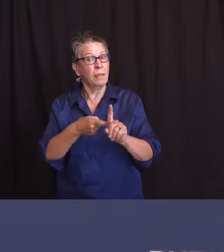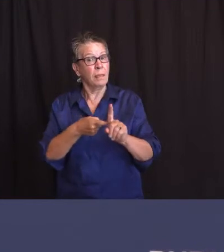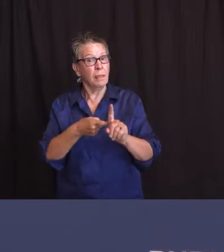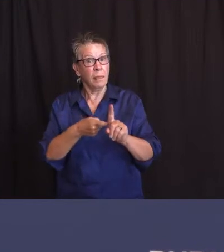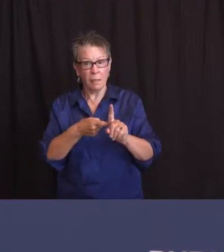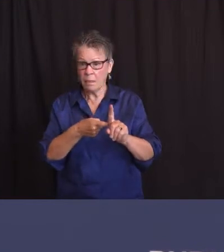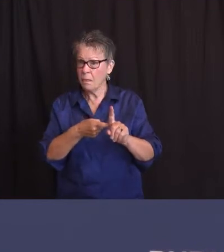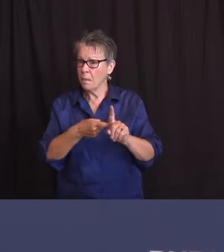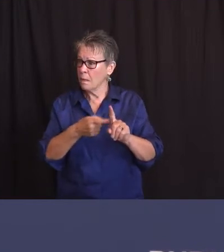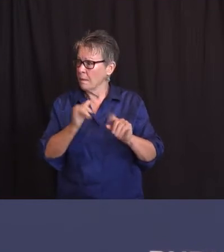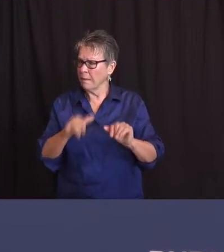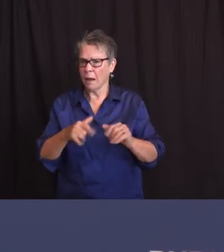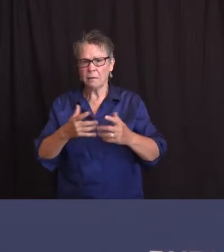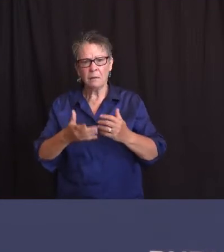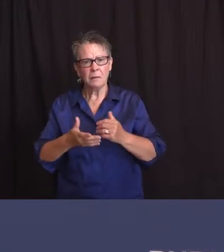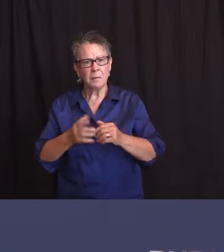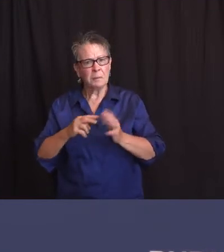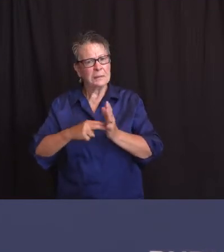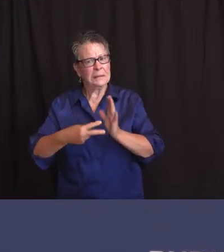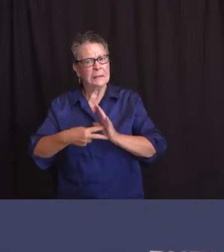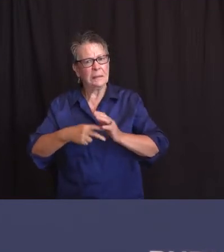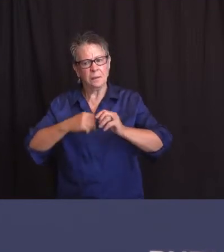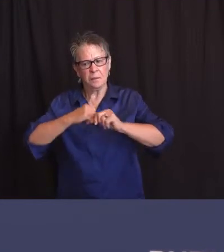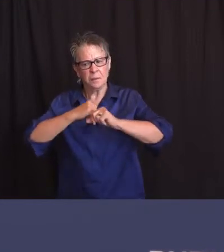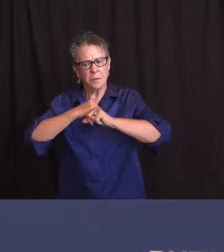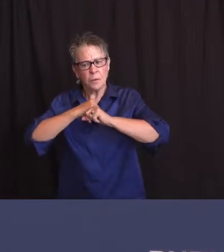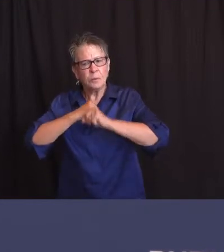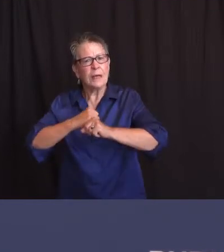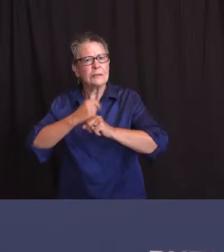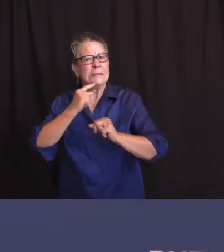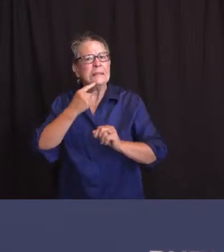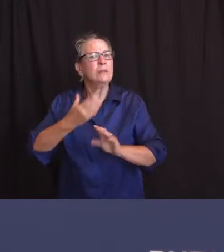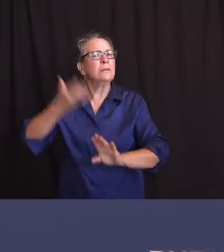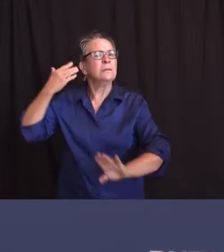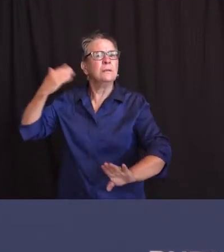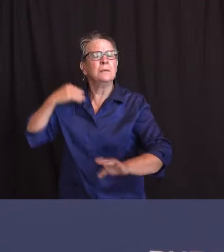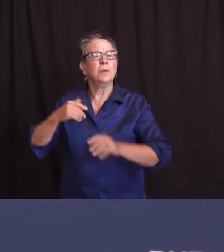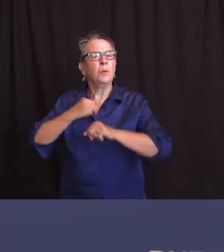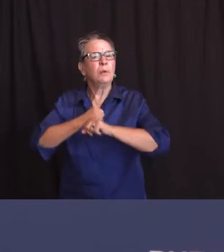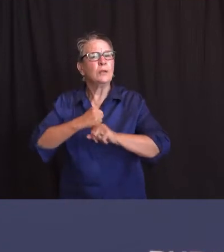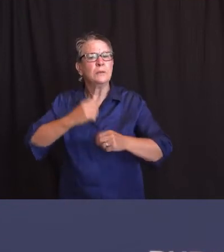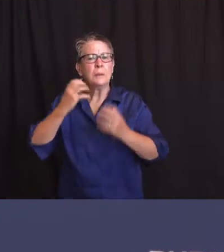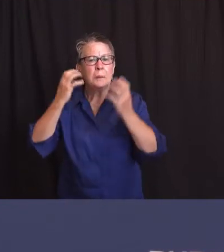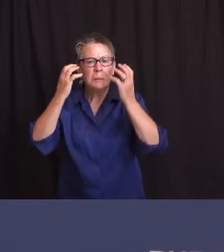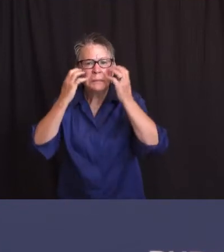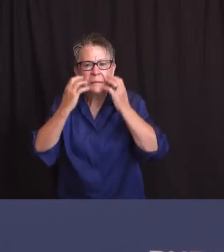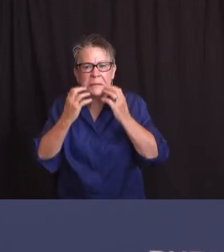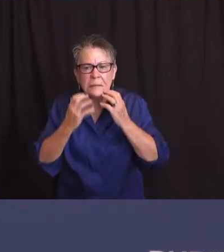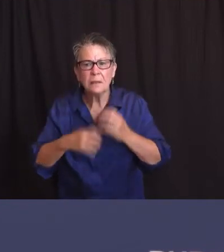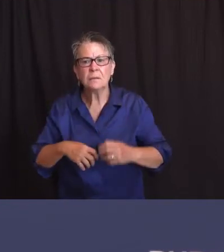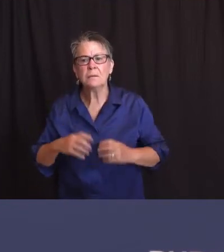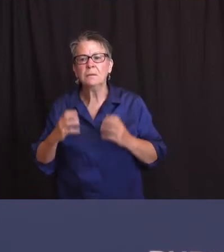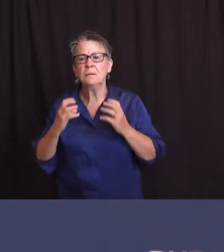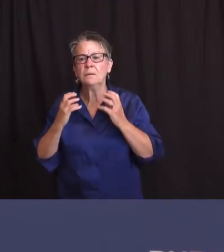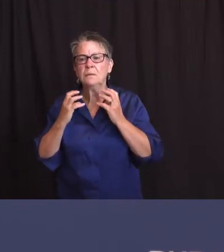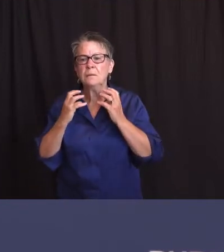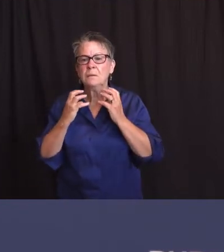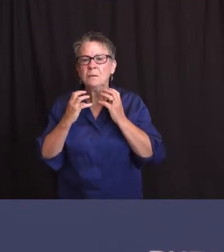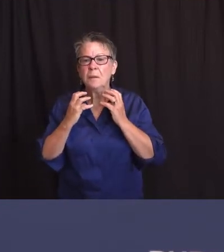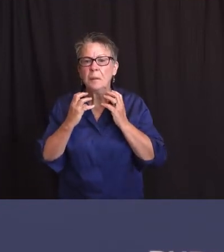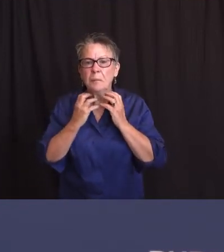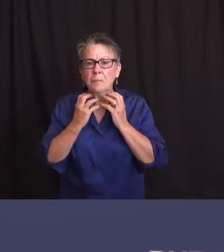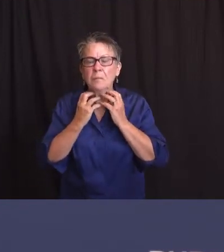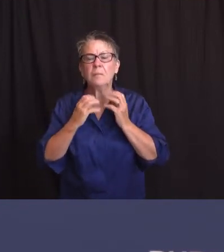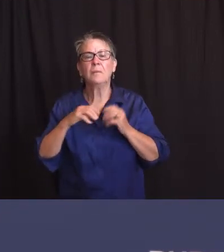measles, meningitis, and whooping cough. During the pandemic, due to child well visits being delayed,